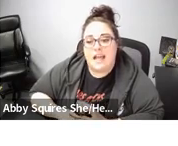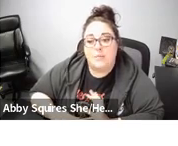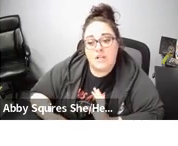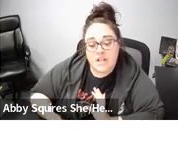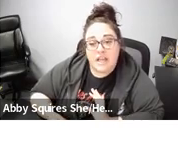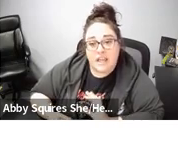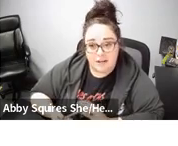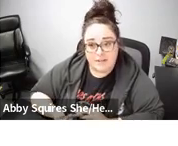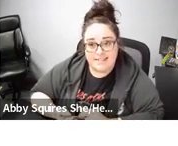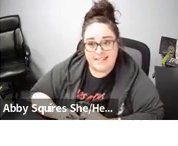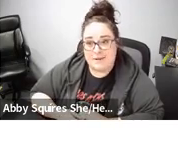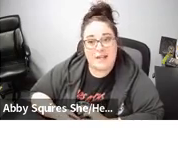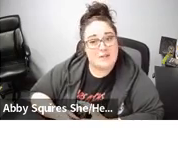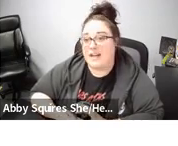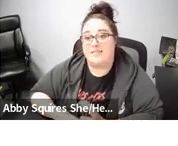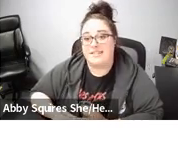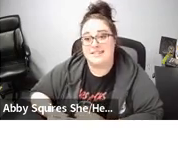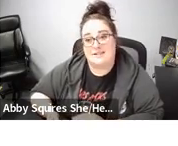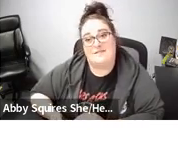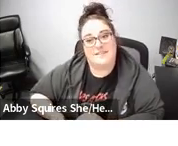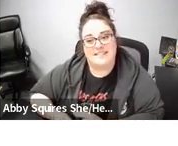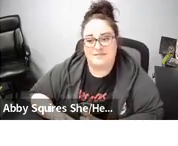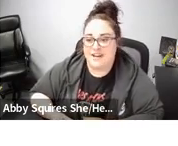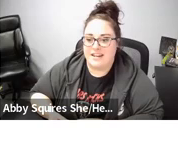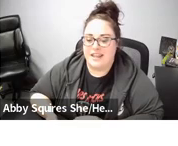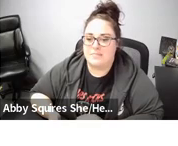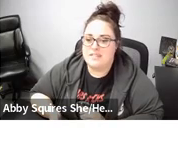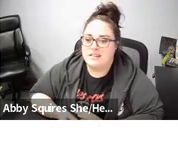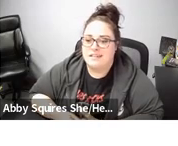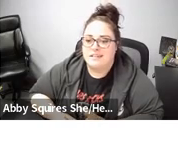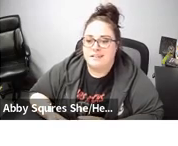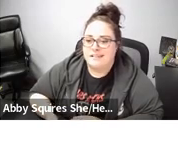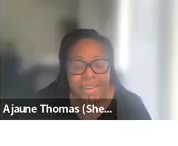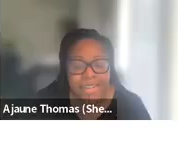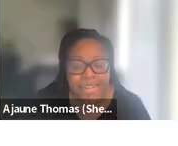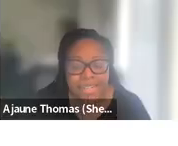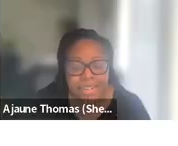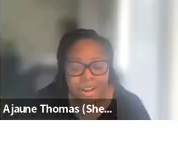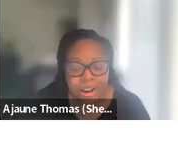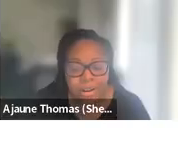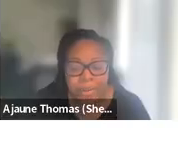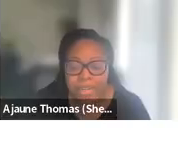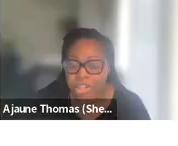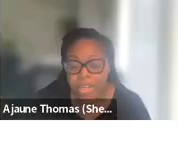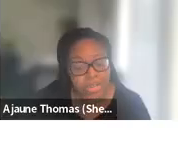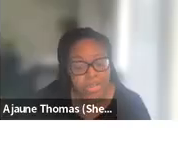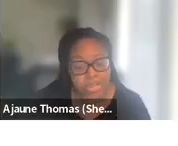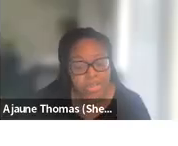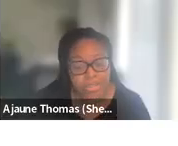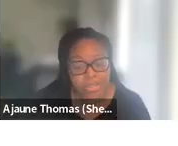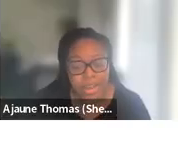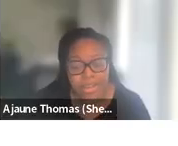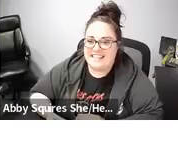And I wish I had a PC, but I do not have a decent enough PC to run any games. PC and